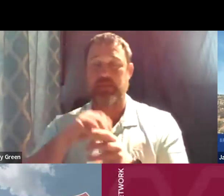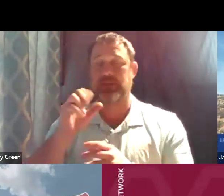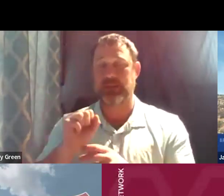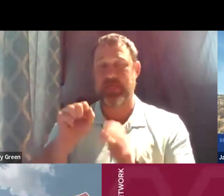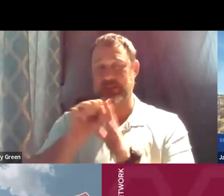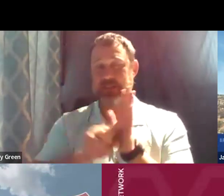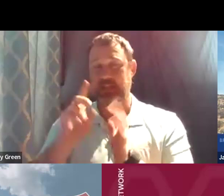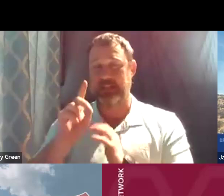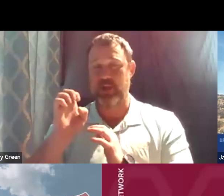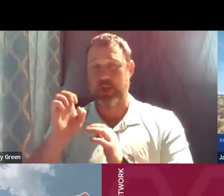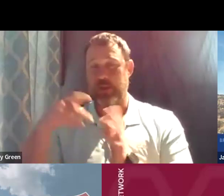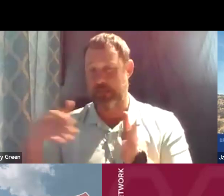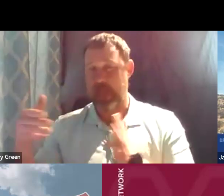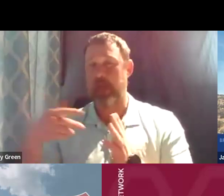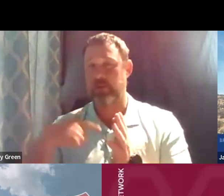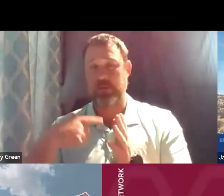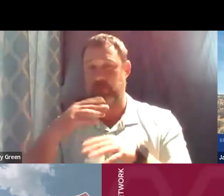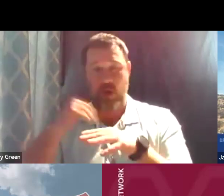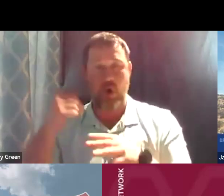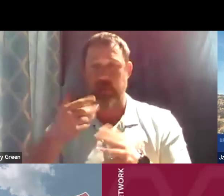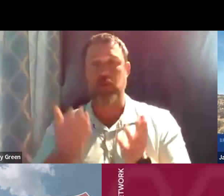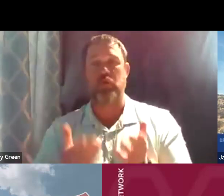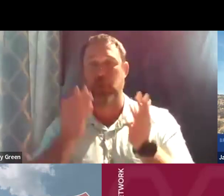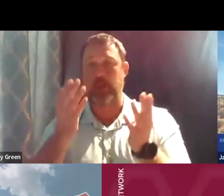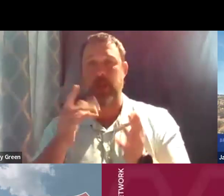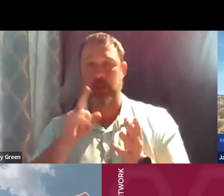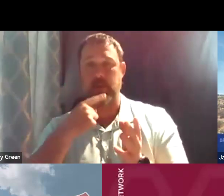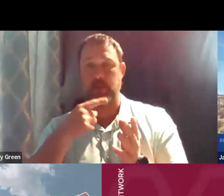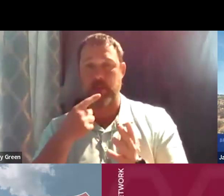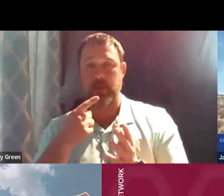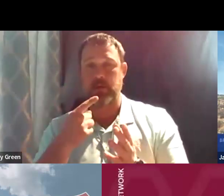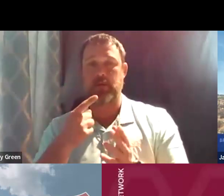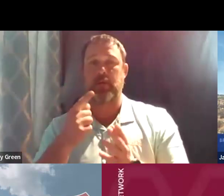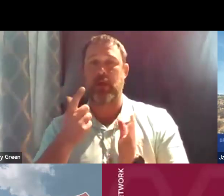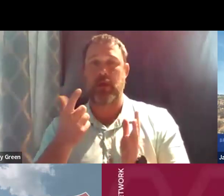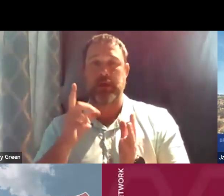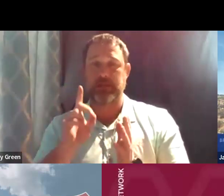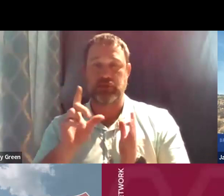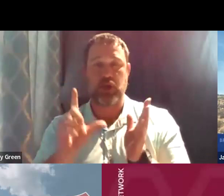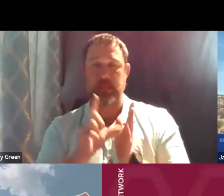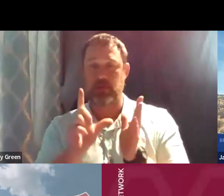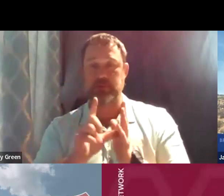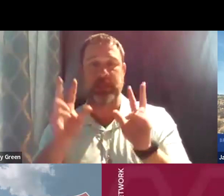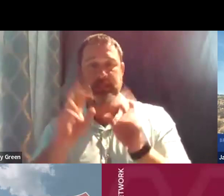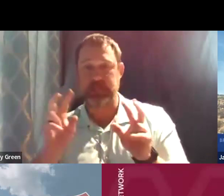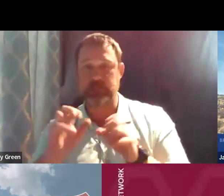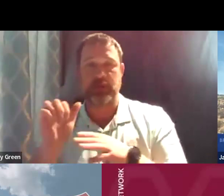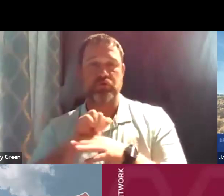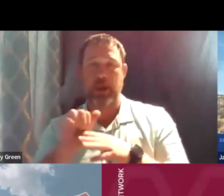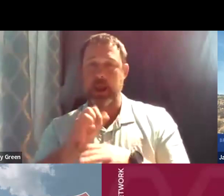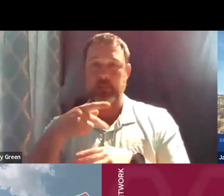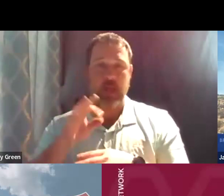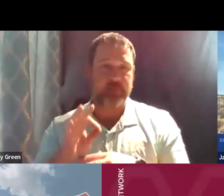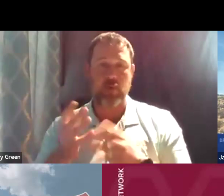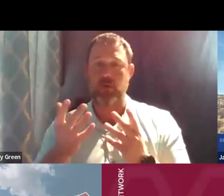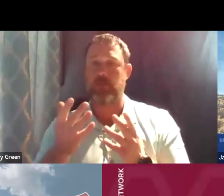that were recommended by the public. So a digital literacy, assessment and training platform, a